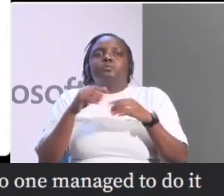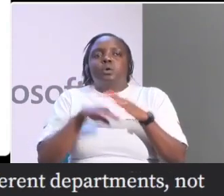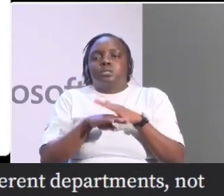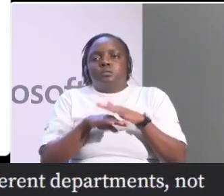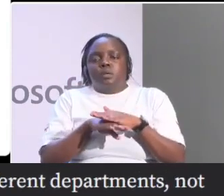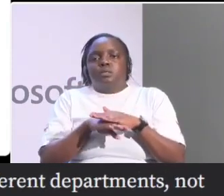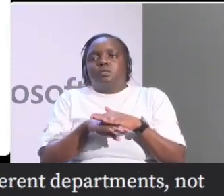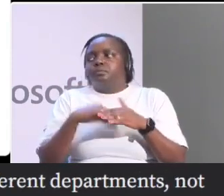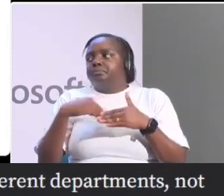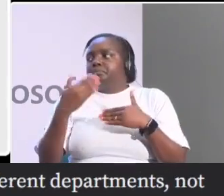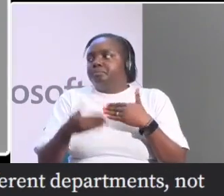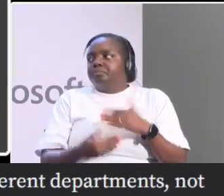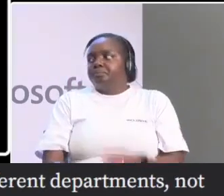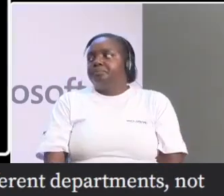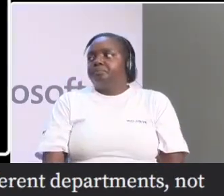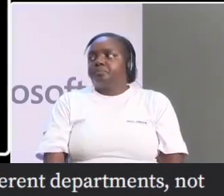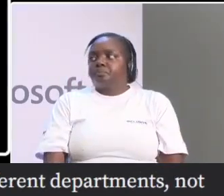accessibility. Next slide.